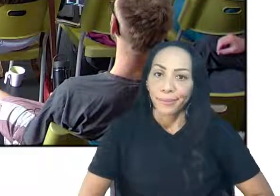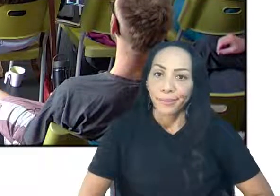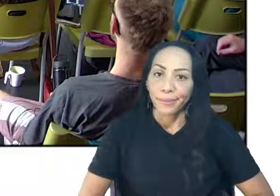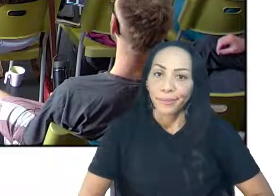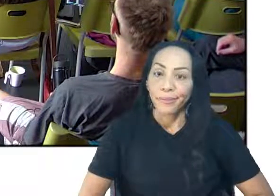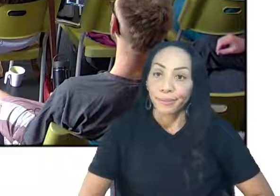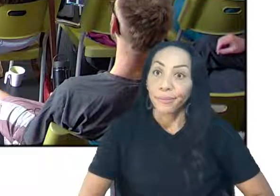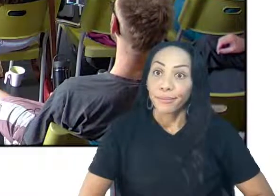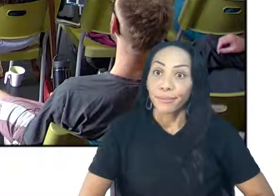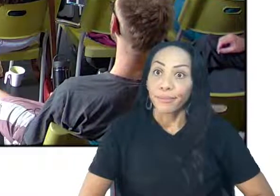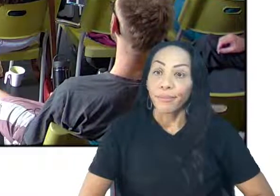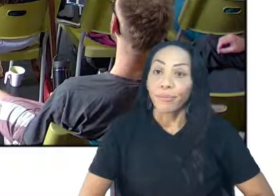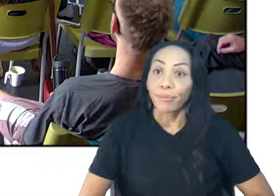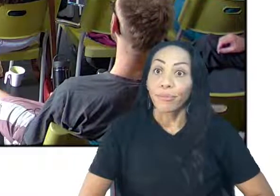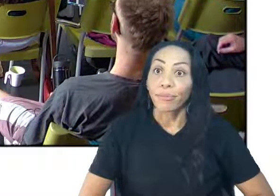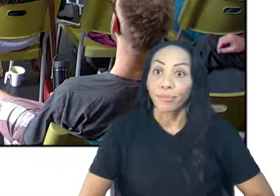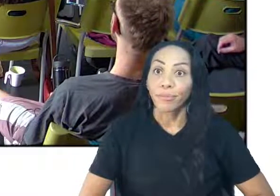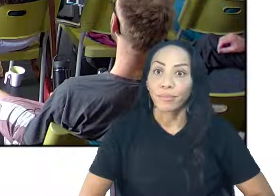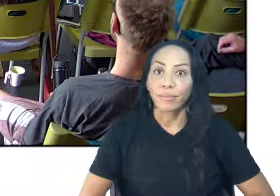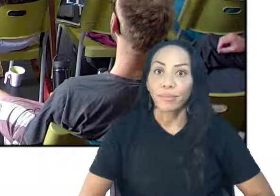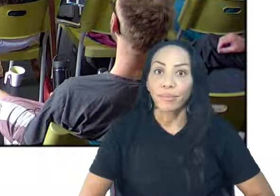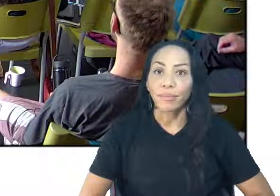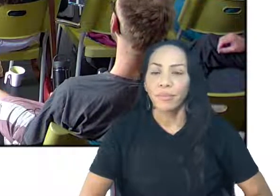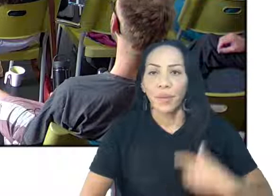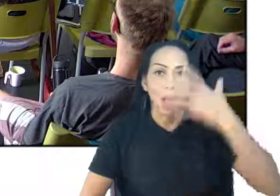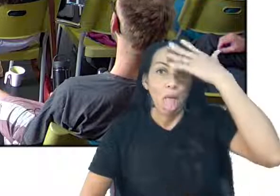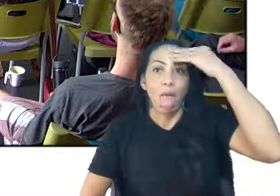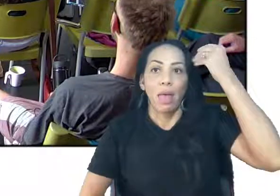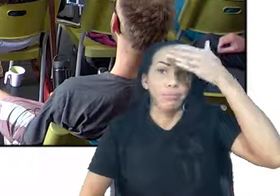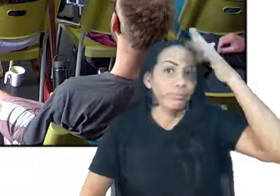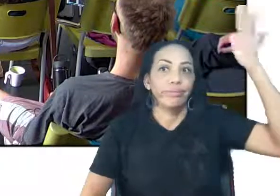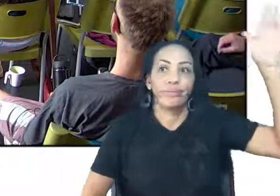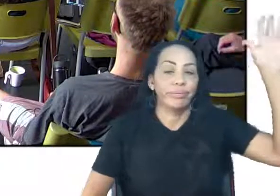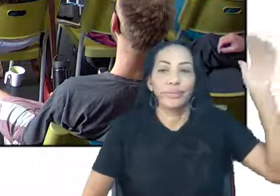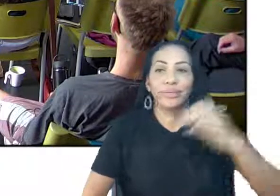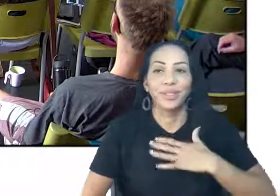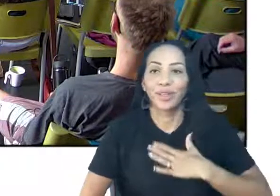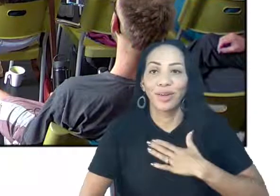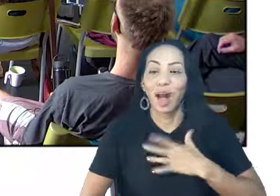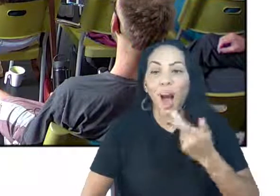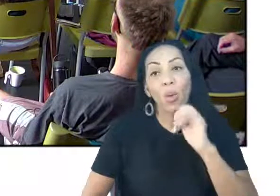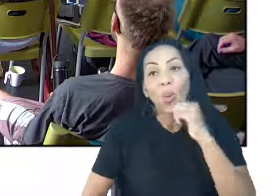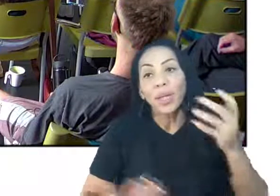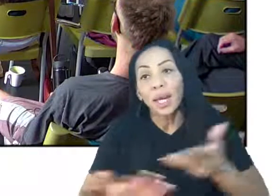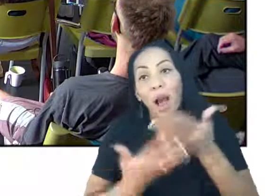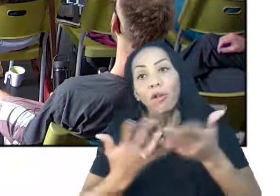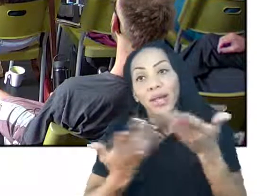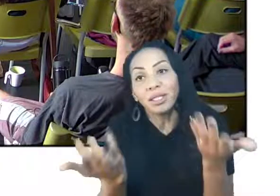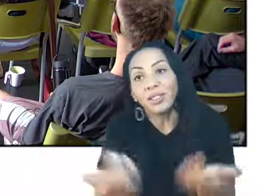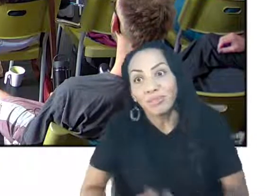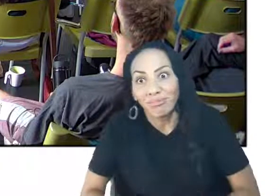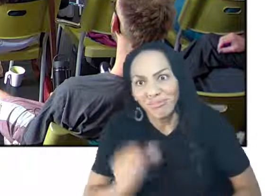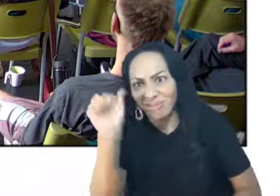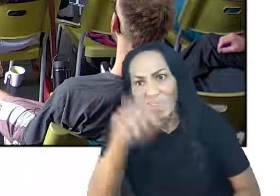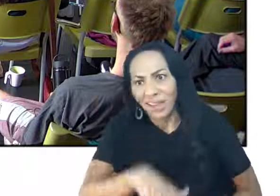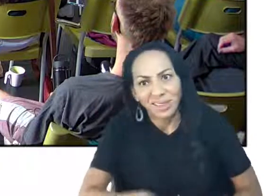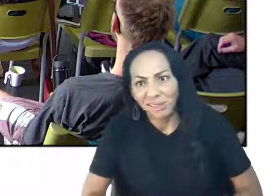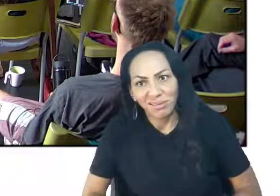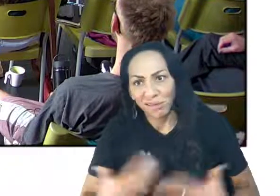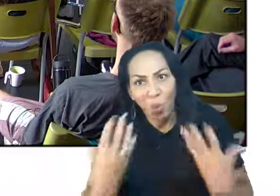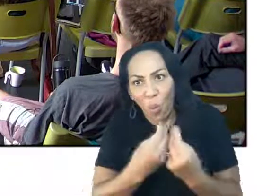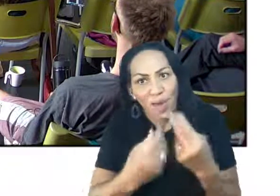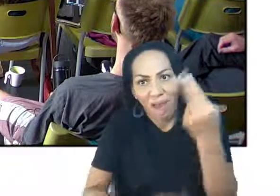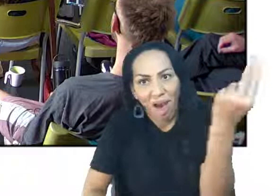rest in, I've lost my trail of thought, but I would encourage people to rest with art.